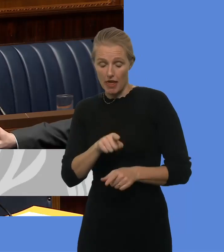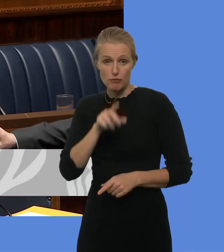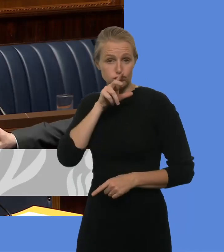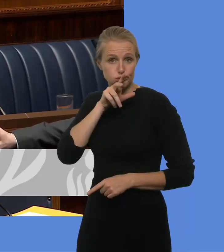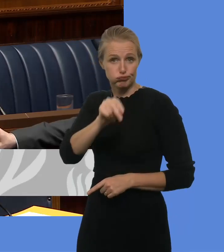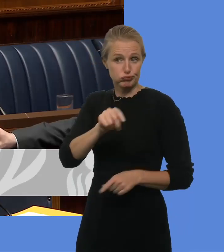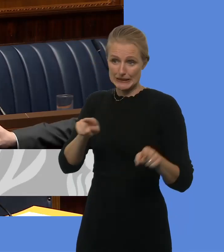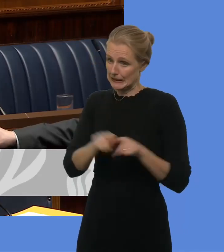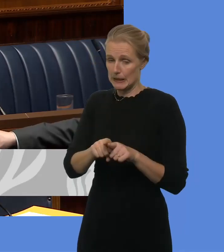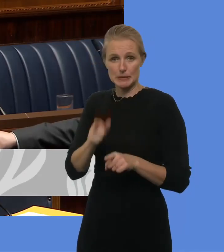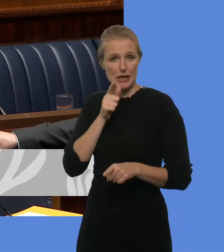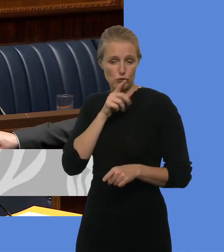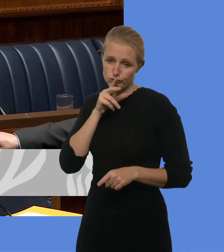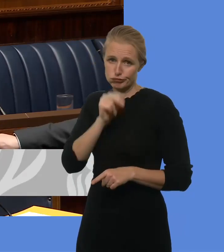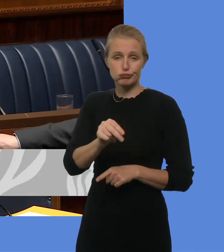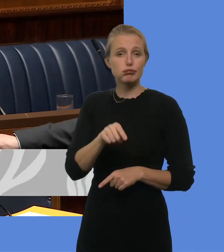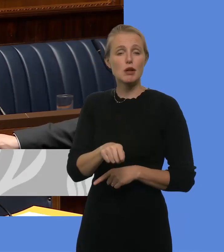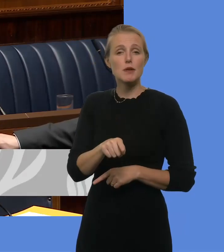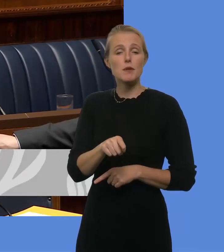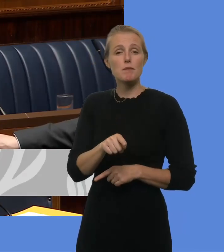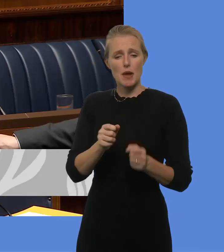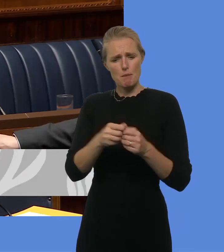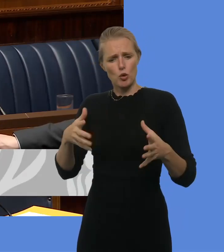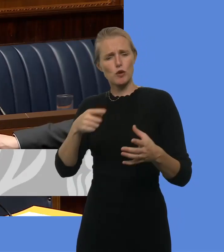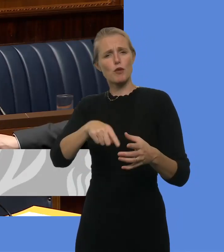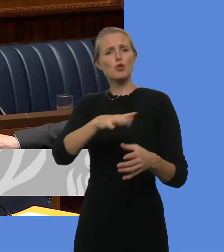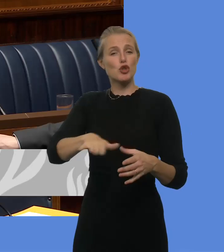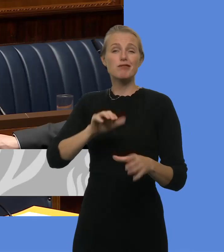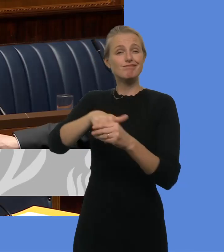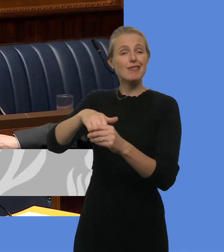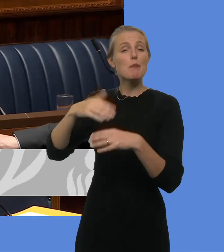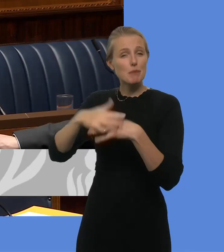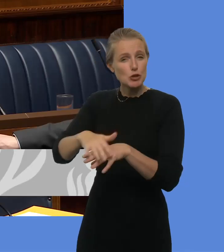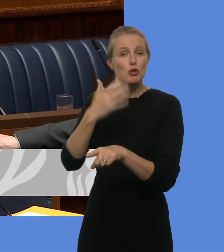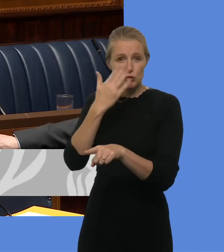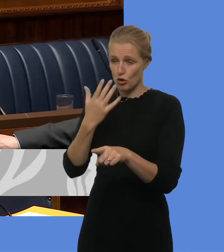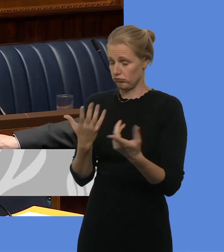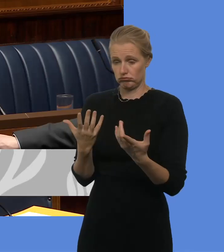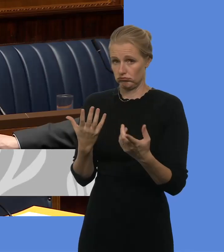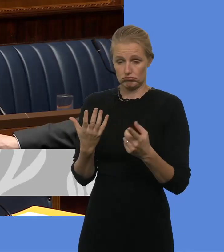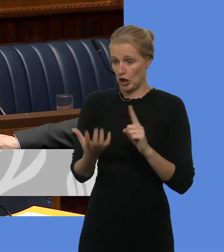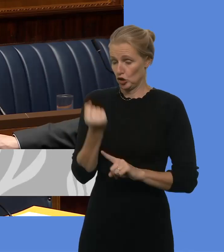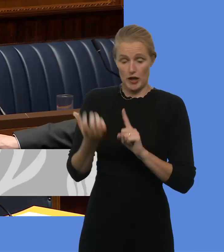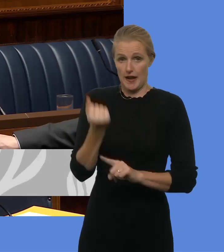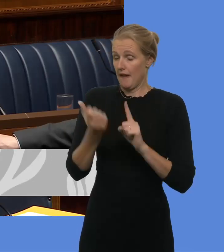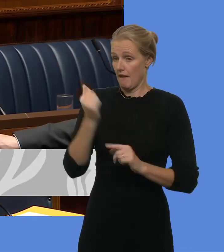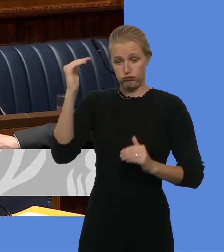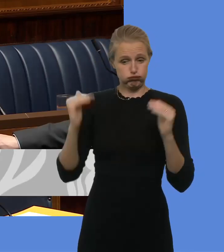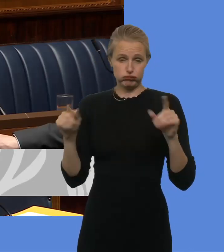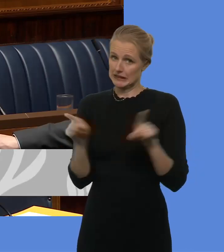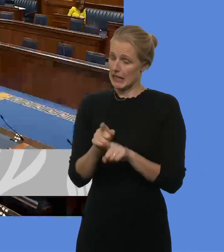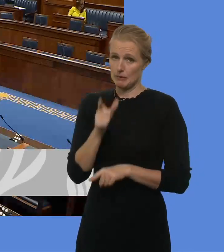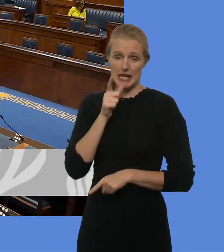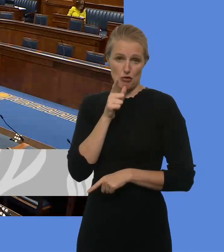language as their hearing peers. The majority of these children attend mainstream schools and are attaining educational outcomes on par with hearing